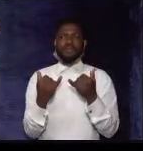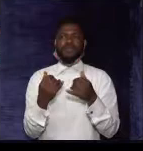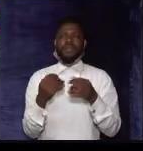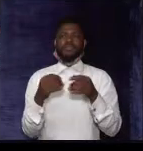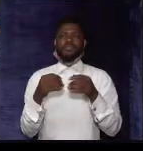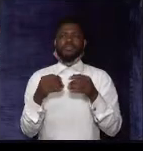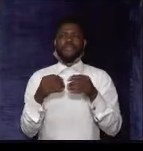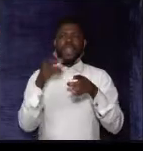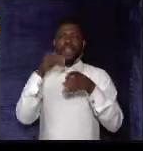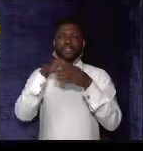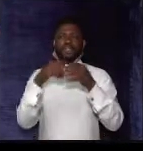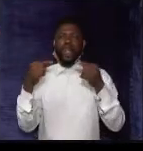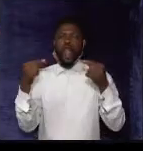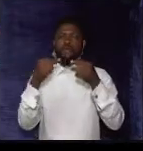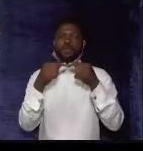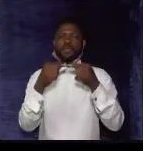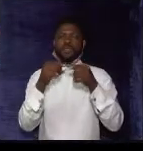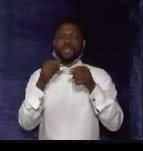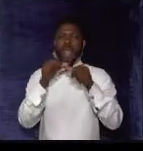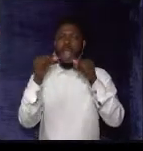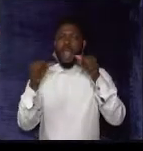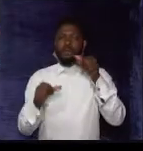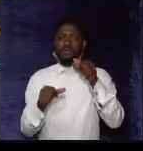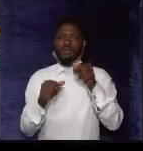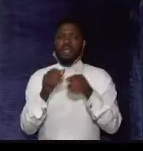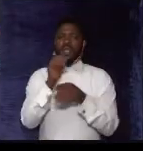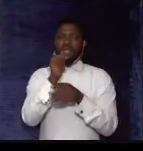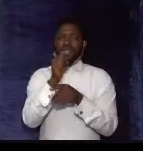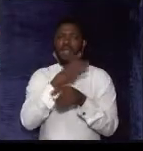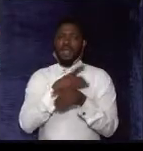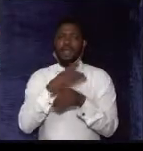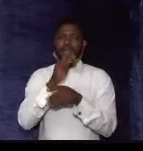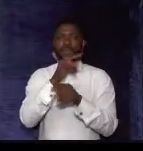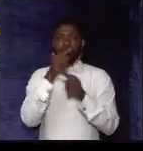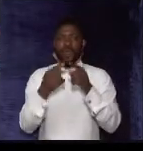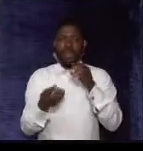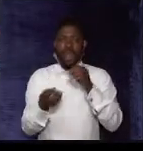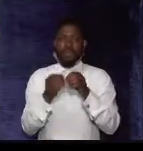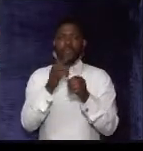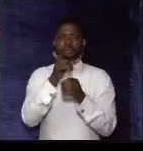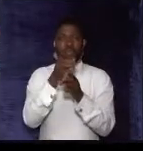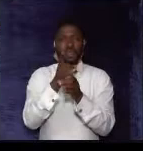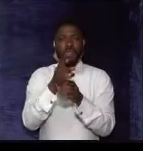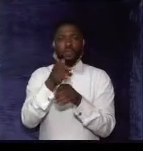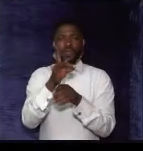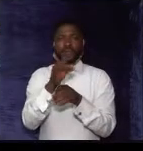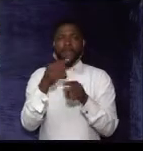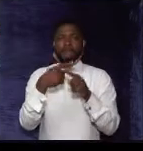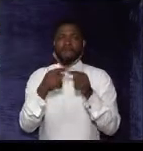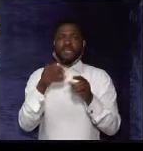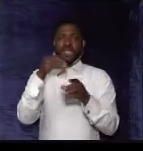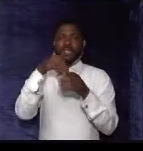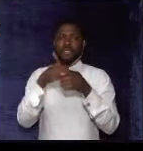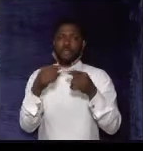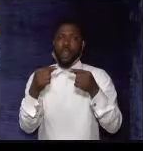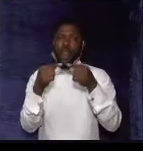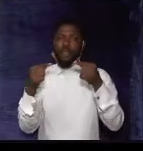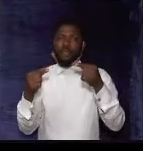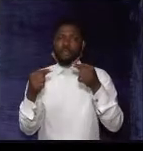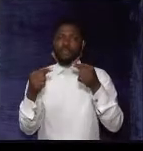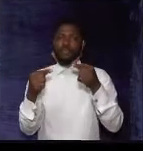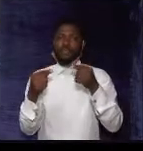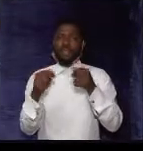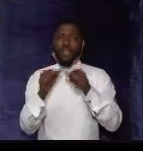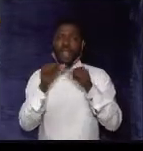Now, interior opposite angles, don't forget that A and B, when we add them together, we'll get 180. So interior